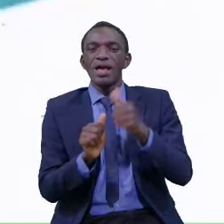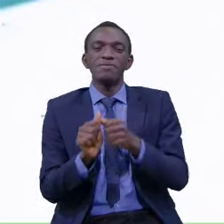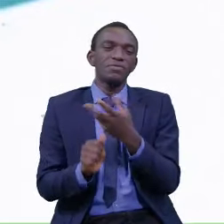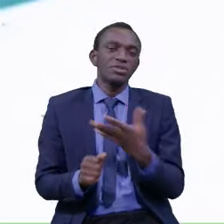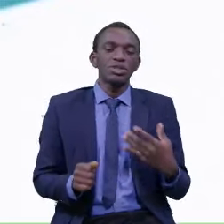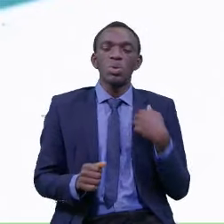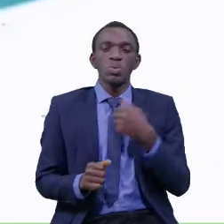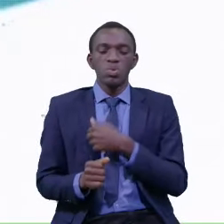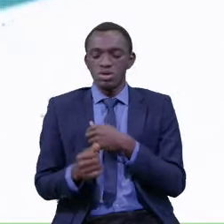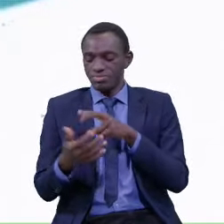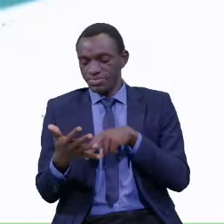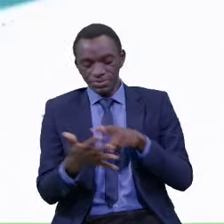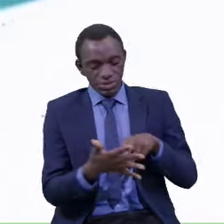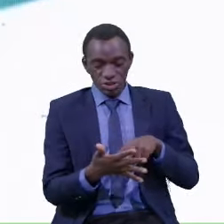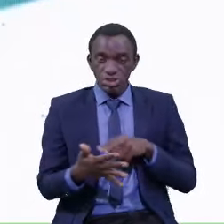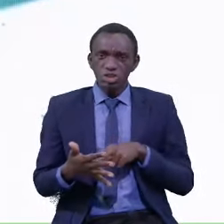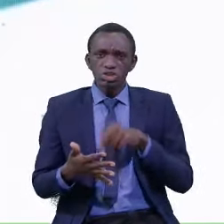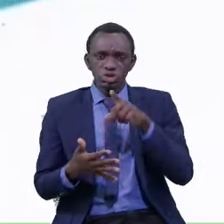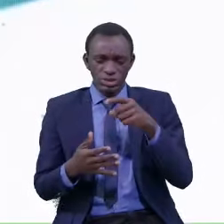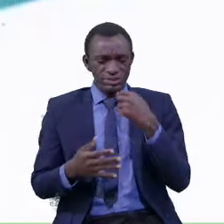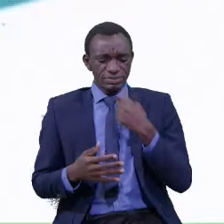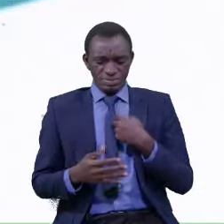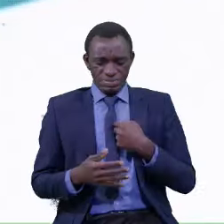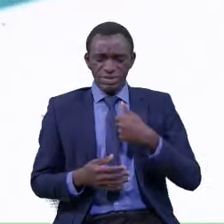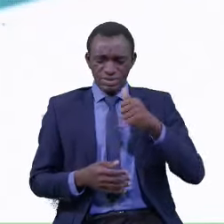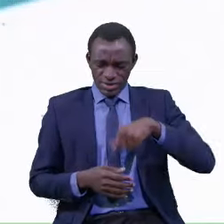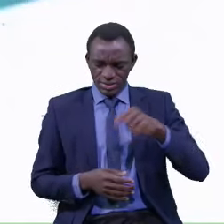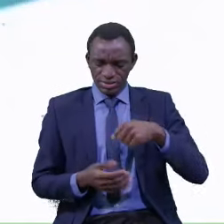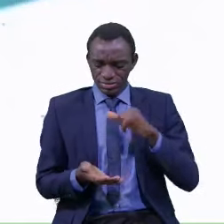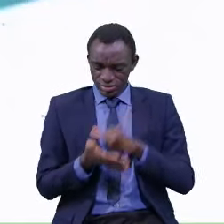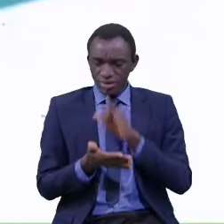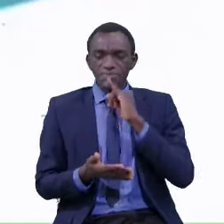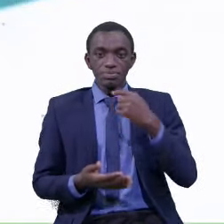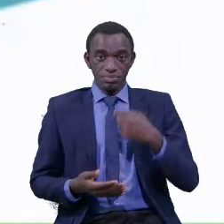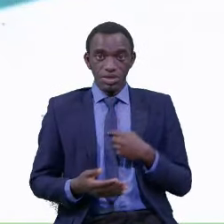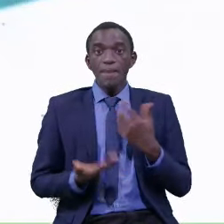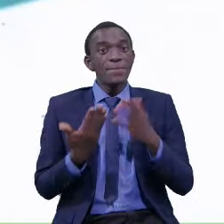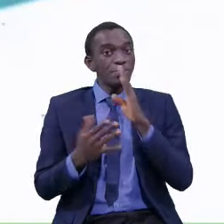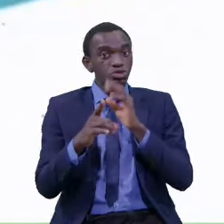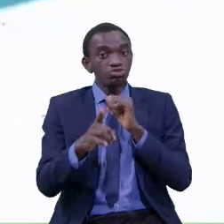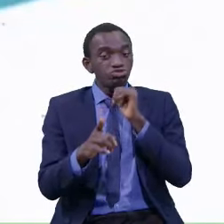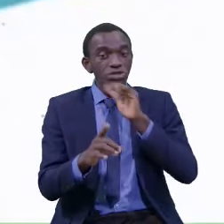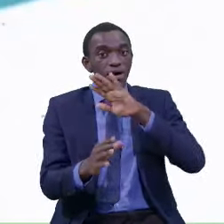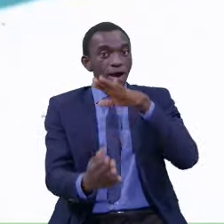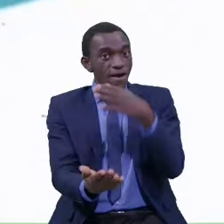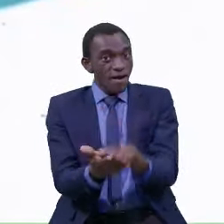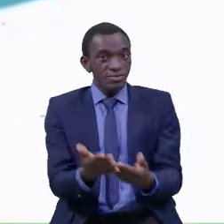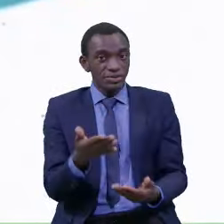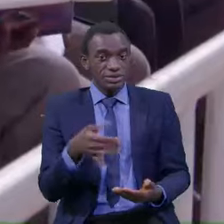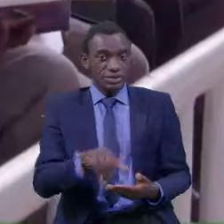personalize. You say, that's me. Maybe you are not there yet, but that's me. I'll be